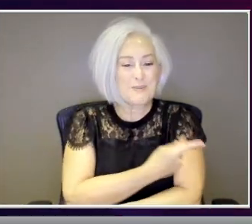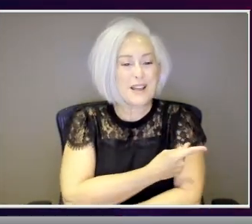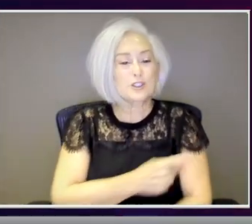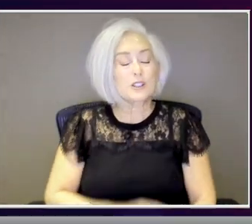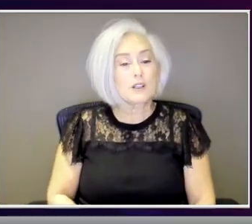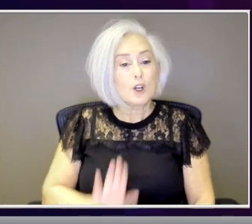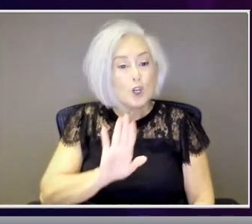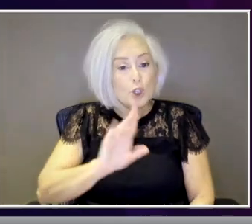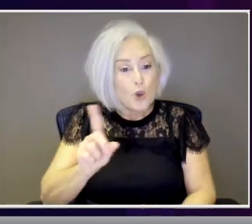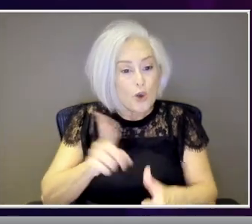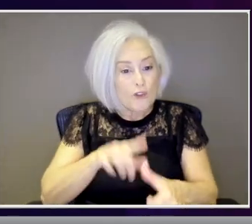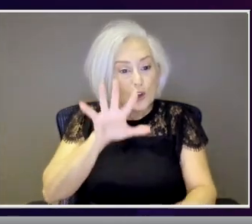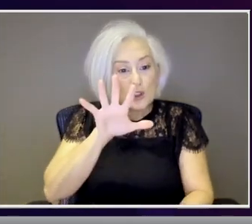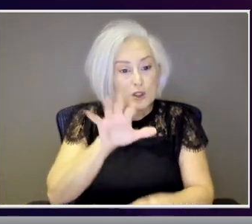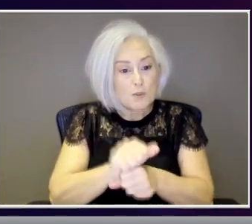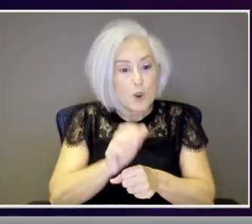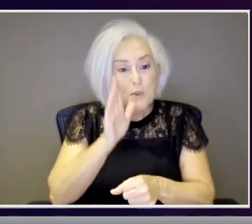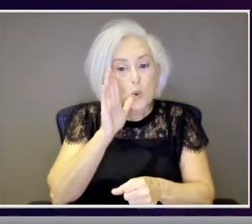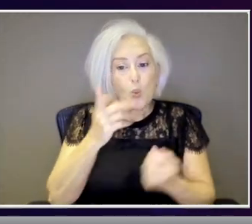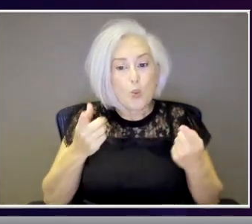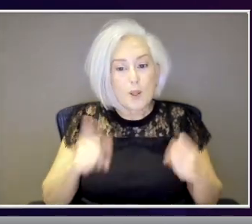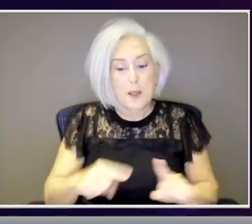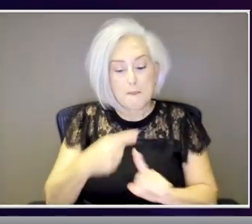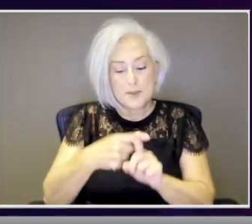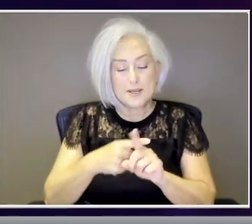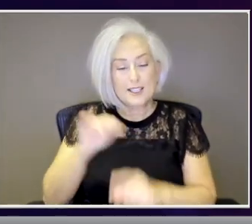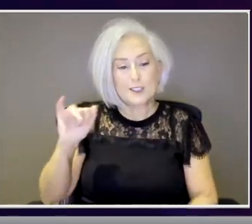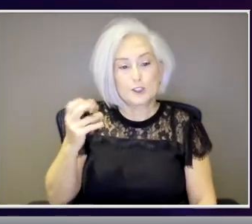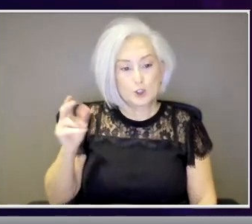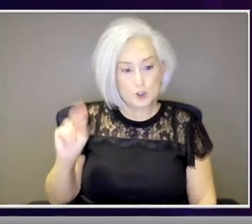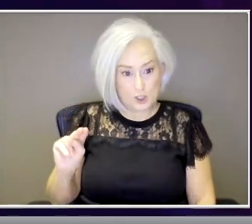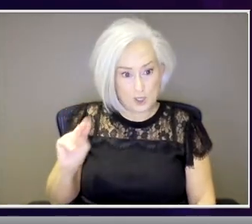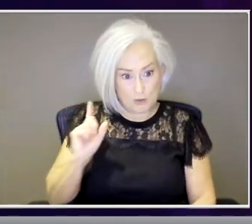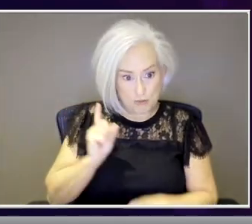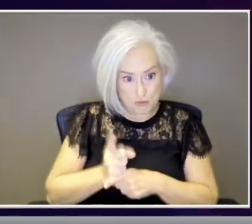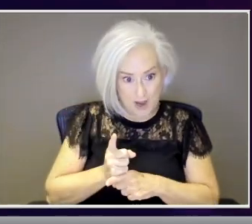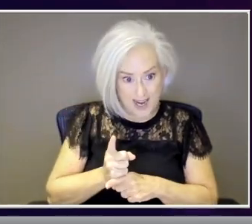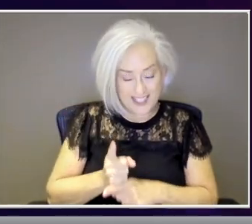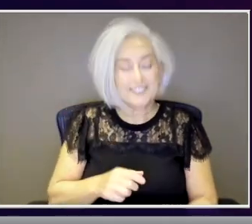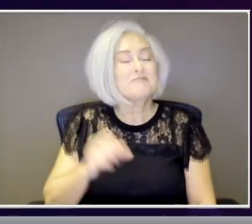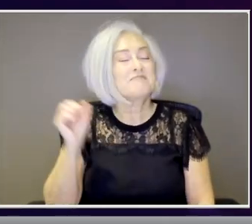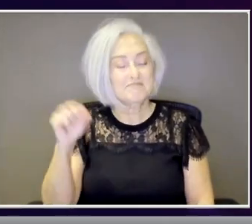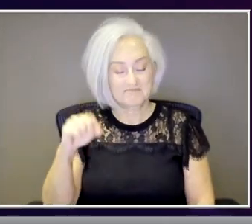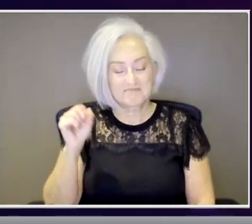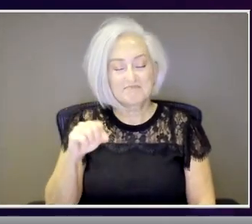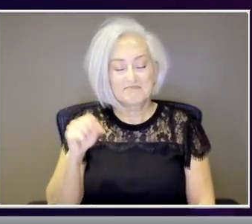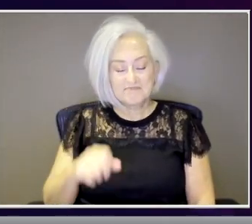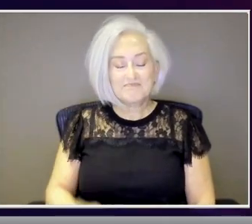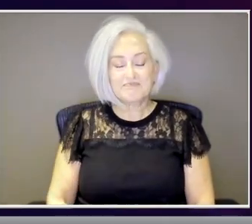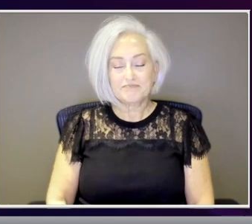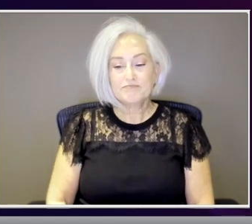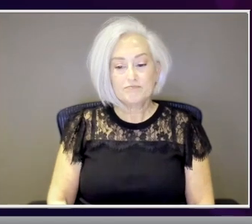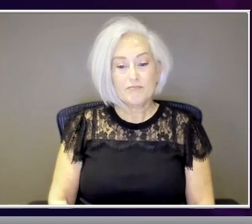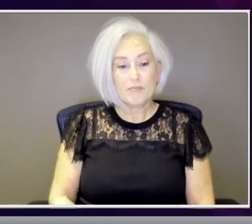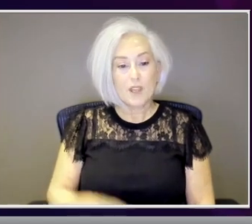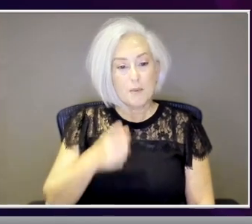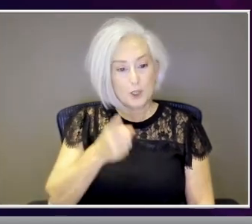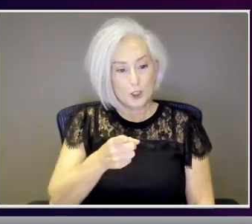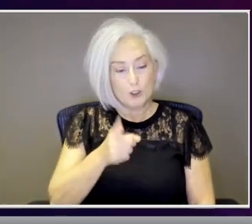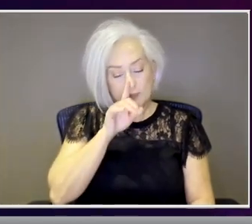appointment with Haley is in January, is that correct? That's correct. Coming up about a month. But you've been studying her